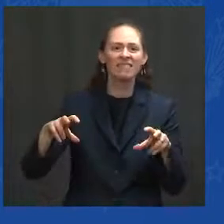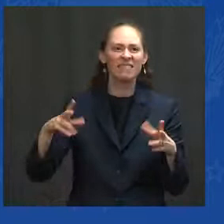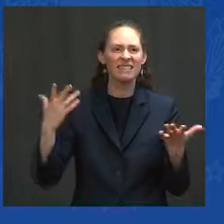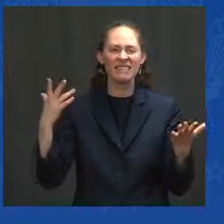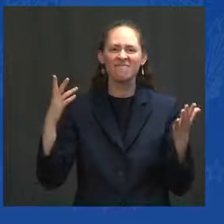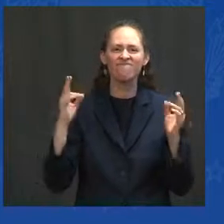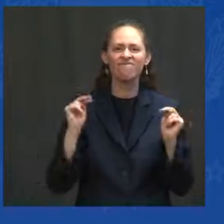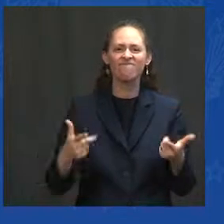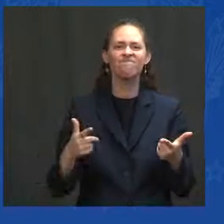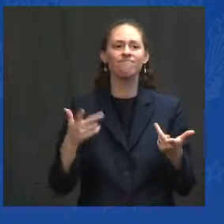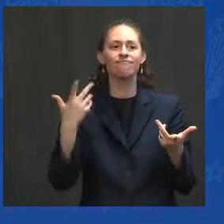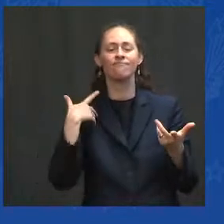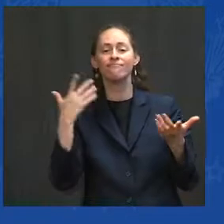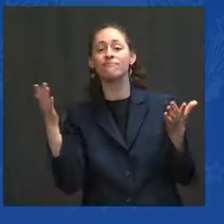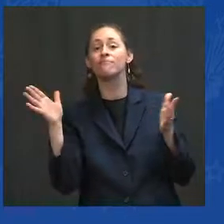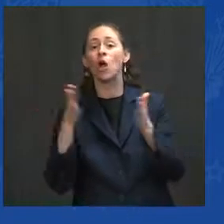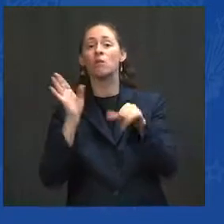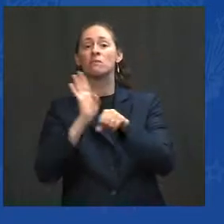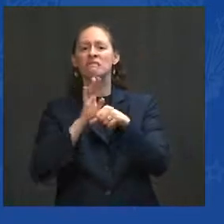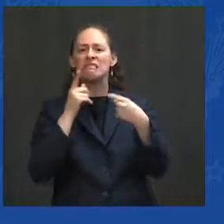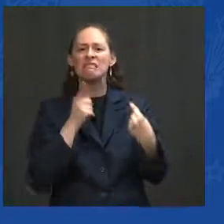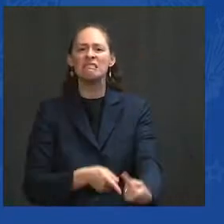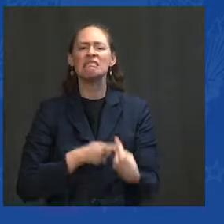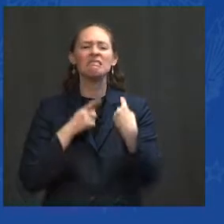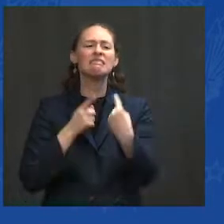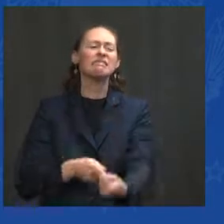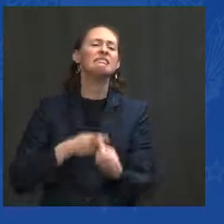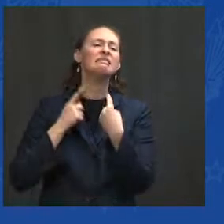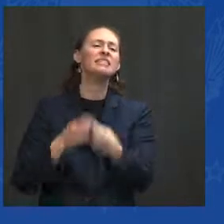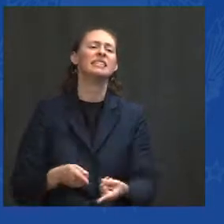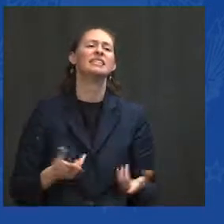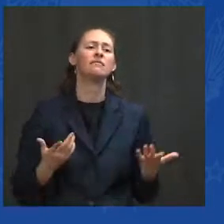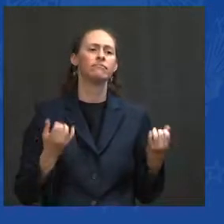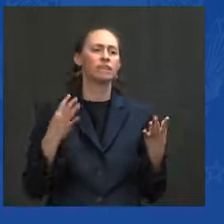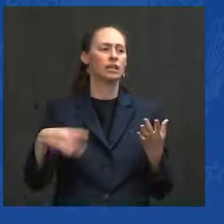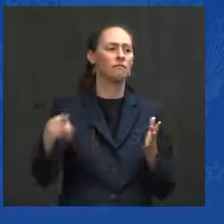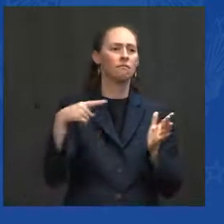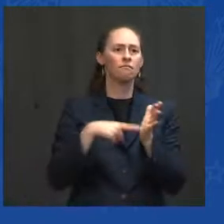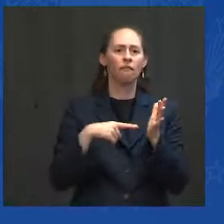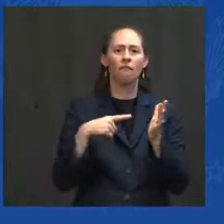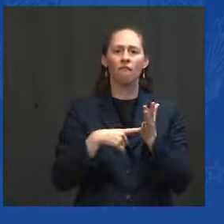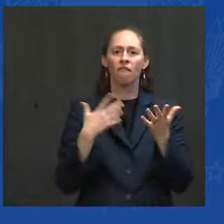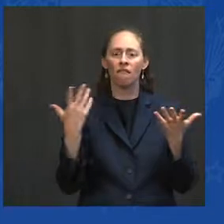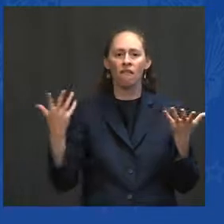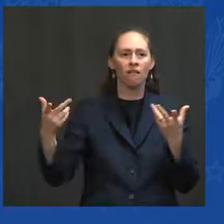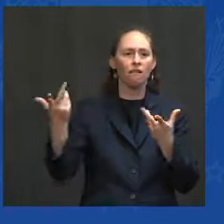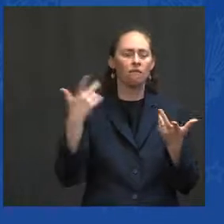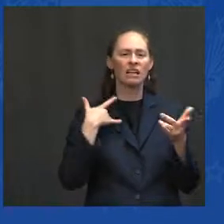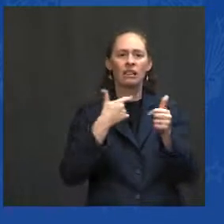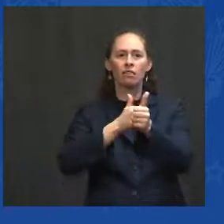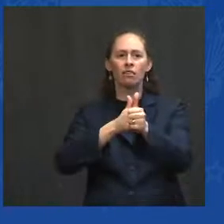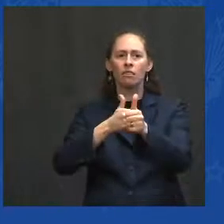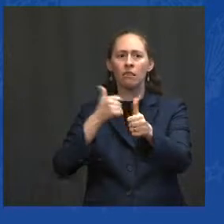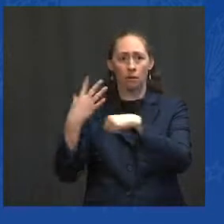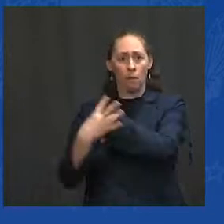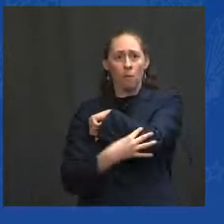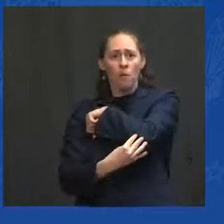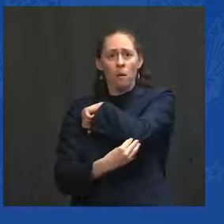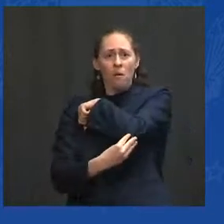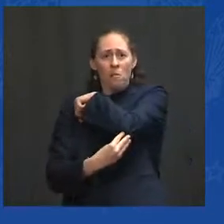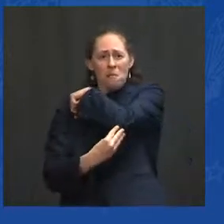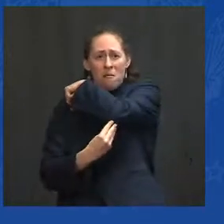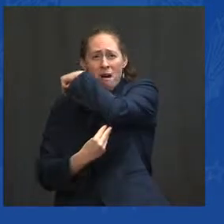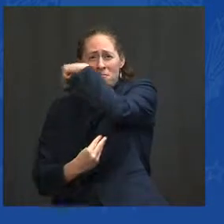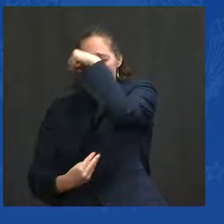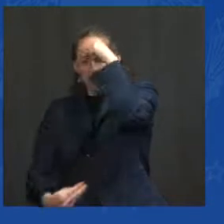businesses. Too many Americans who feel left behind. Too many people who are poorer than their parents. I believe